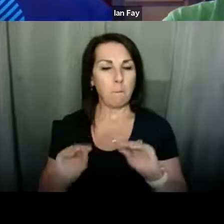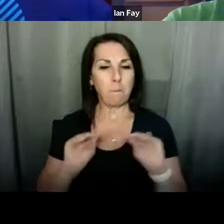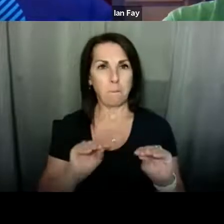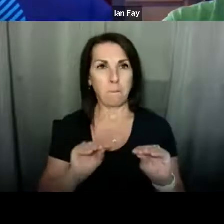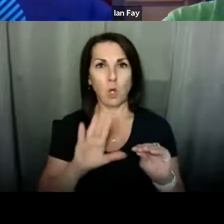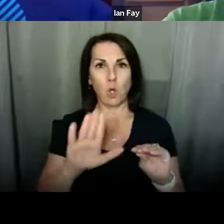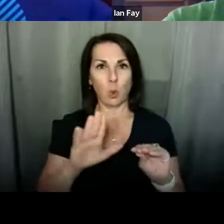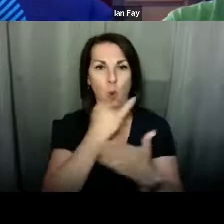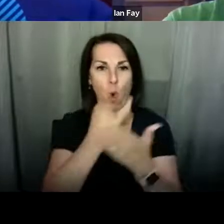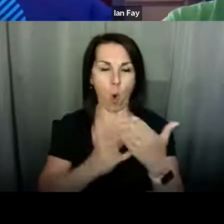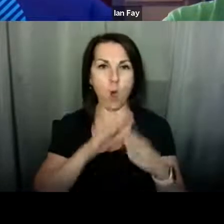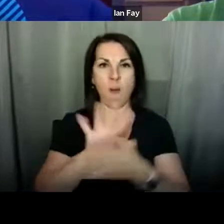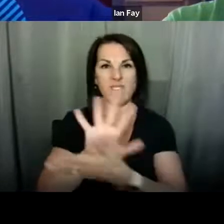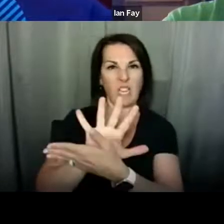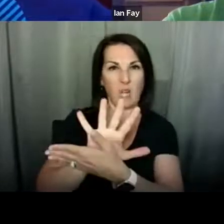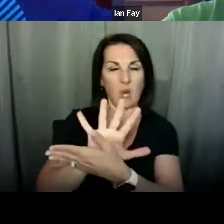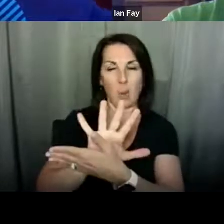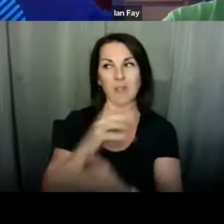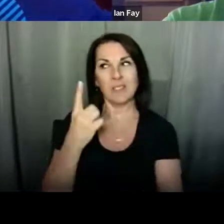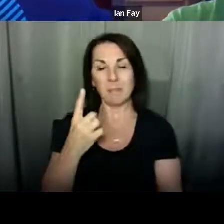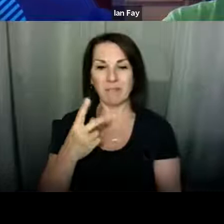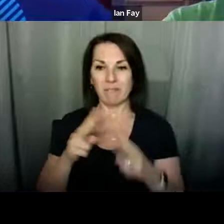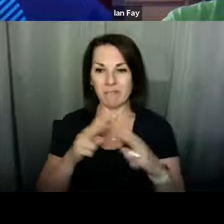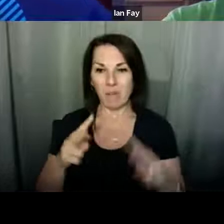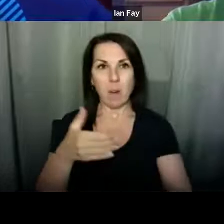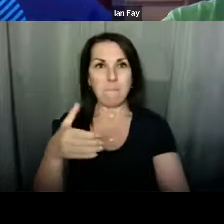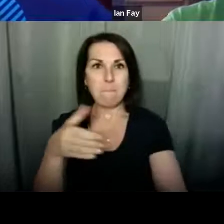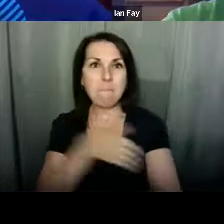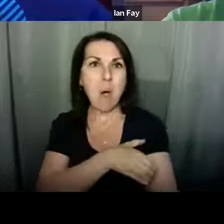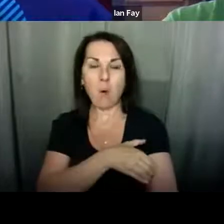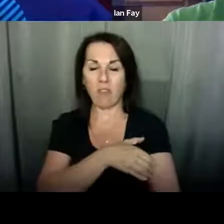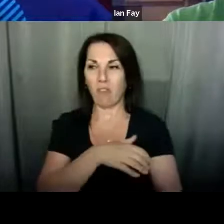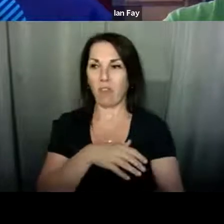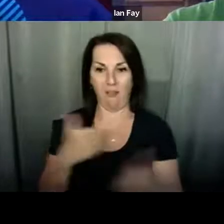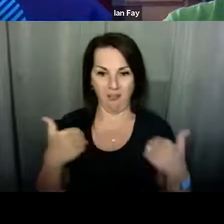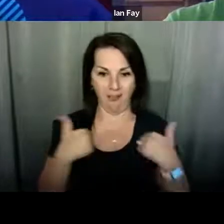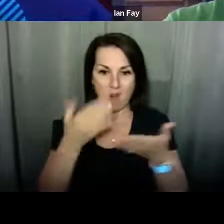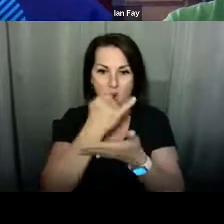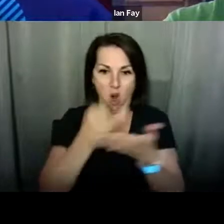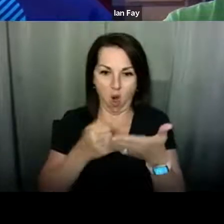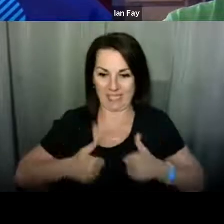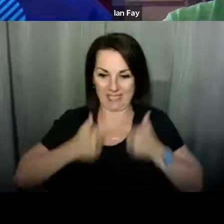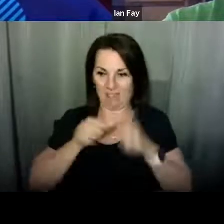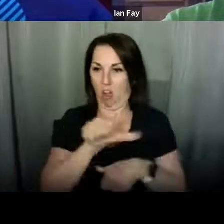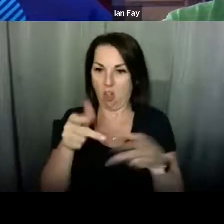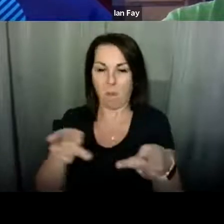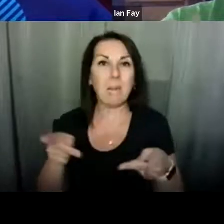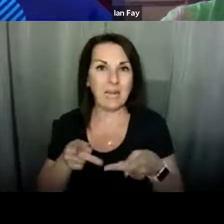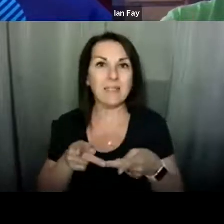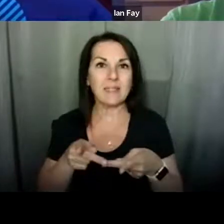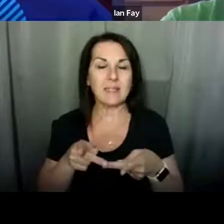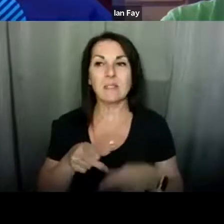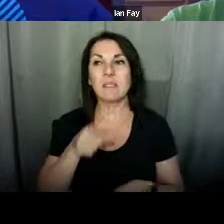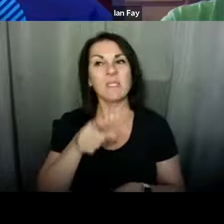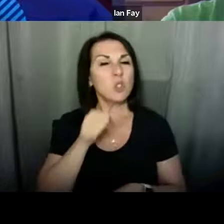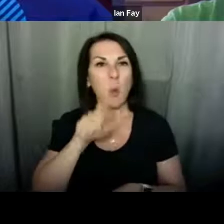on video, and they were saying, like, there's something, like, very, like, powerful about, like, you know, having your pieces exist in, like, another place, and, like, you not